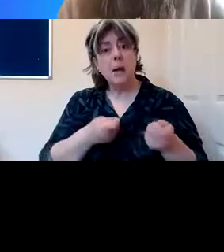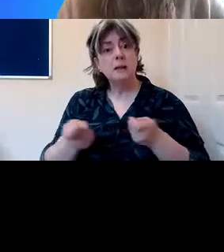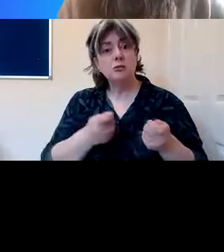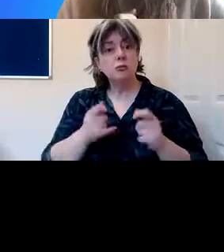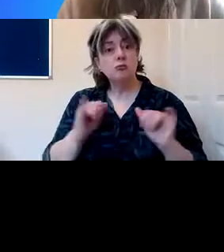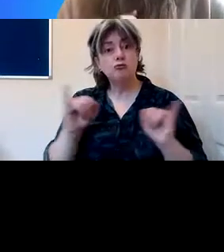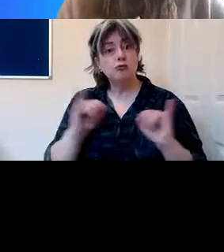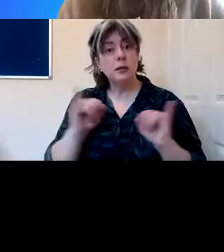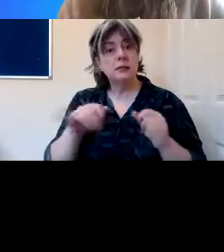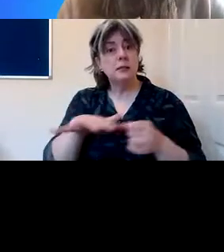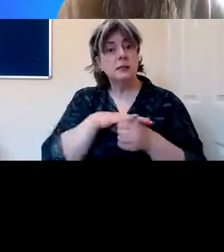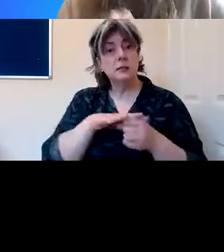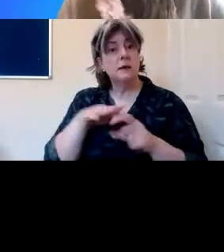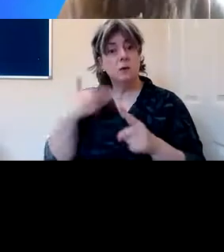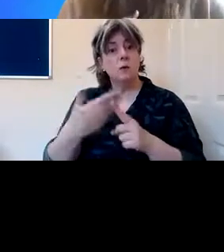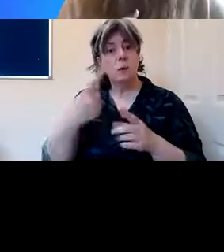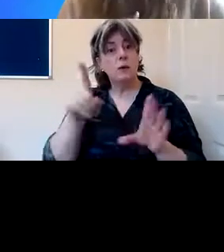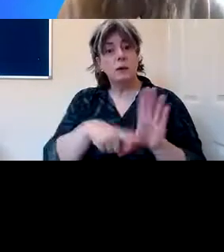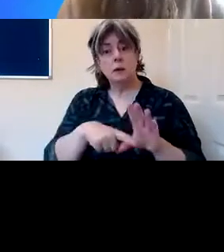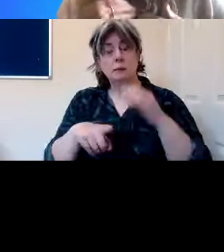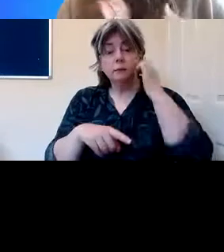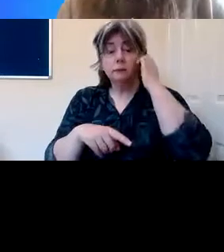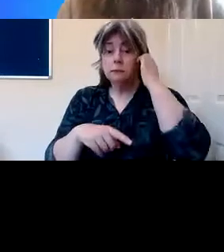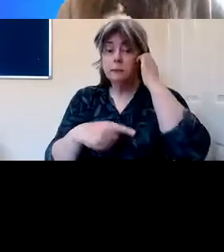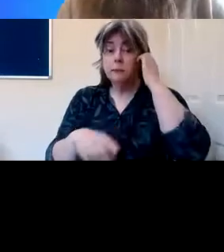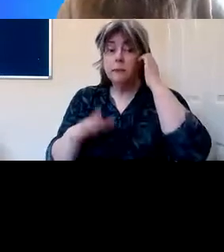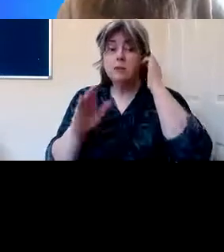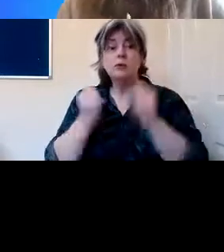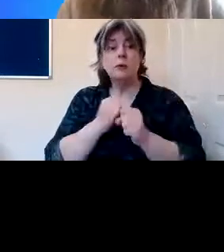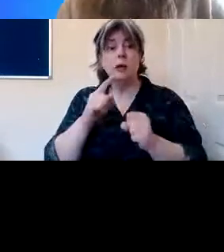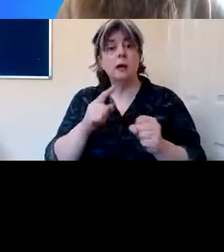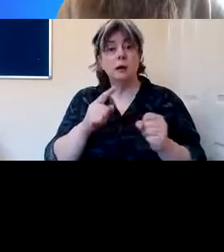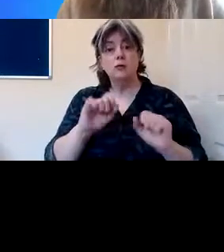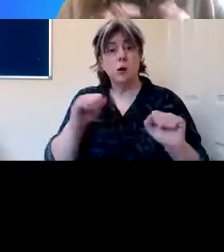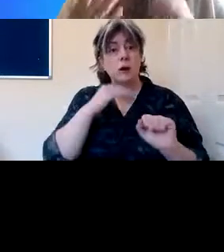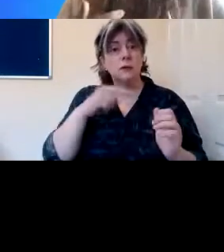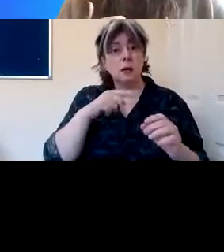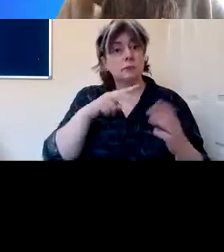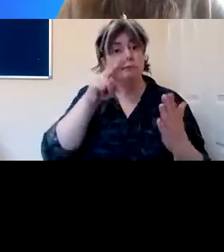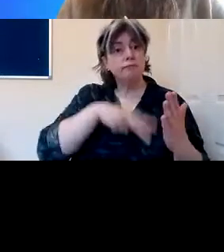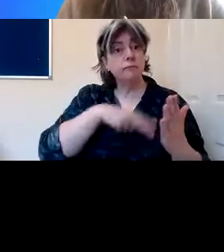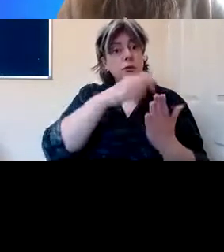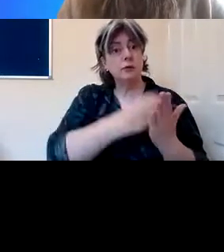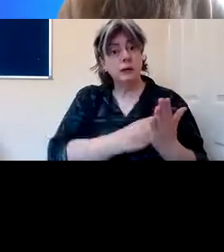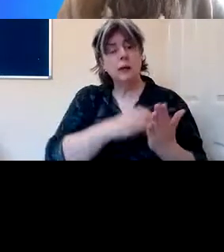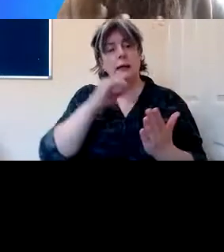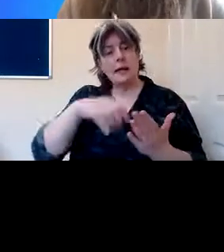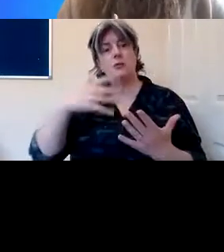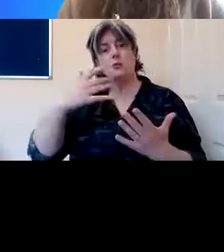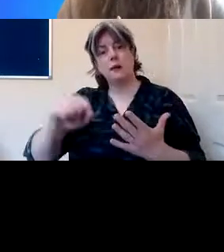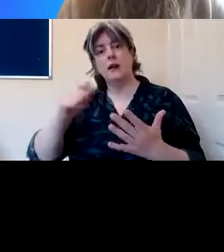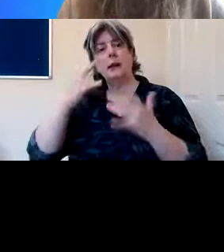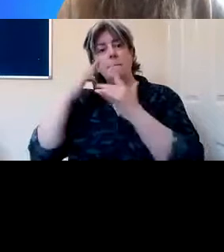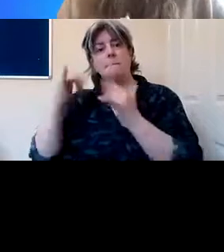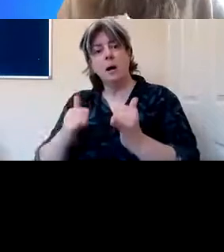year. That's what we've been doing. We haven't had time to get to grips with curriculum. Yes, we've had pioneer schools that have been able to